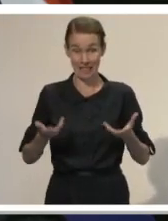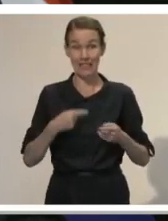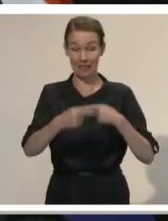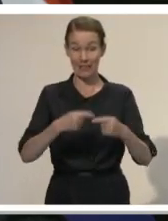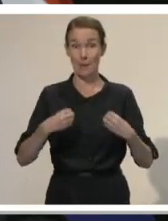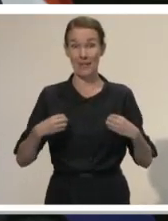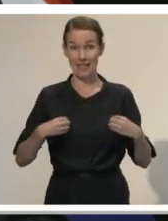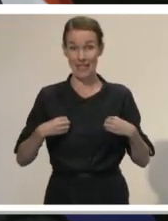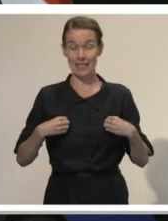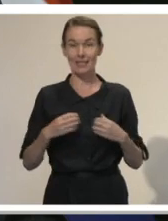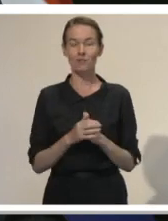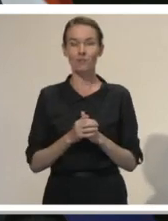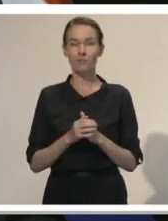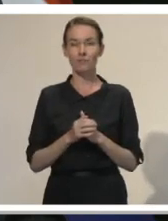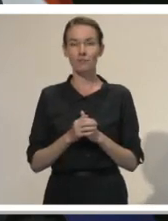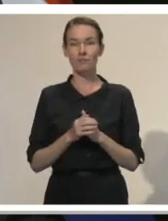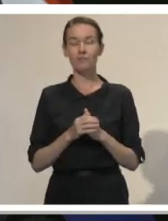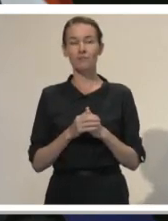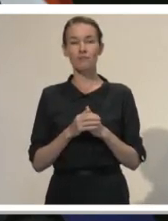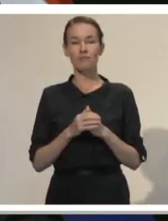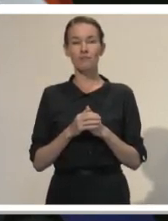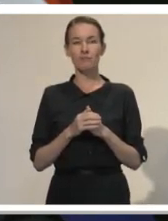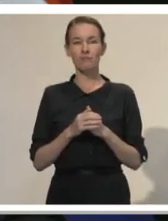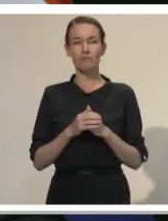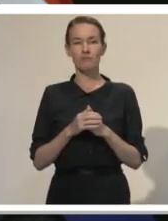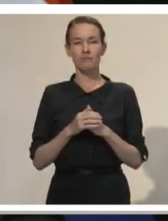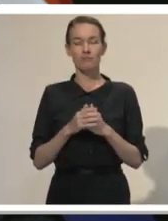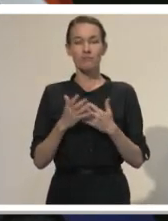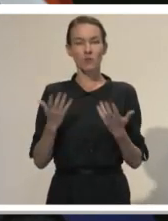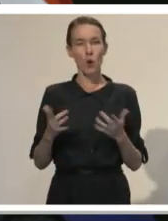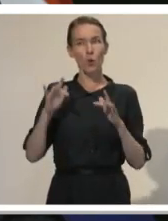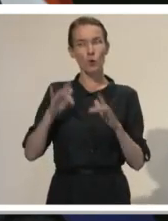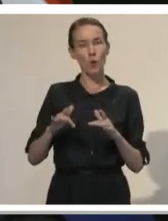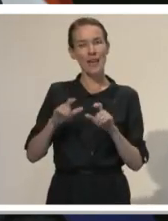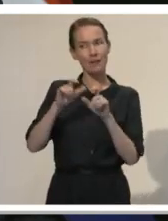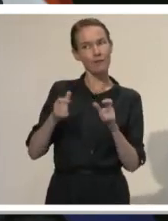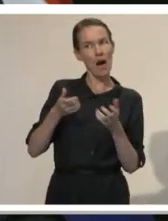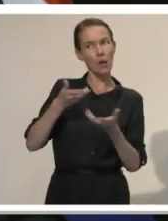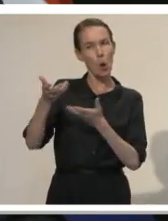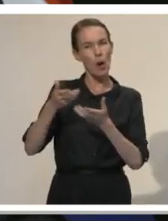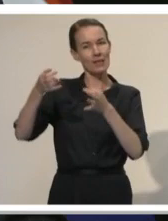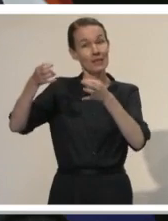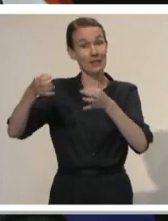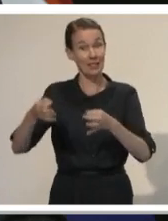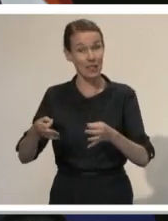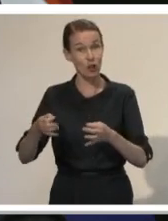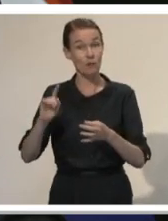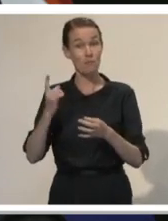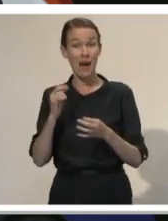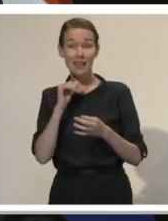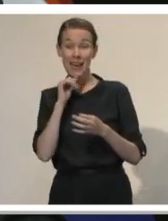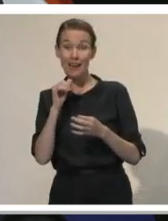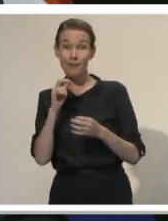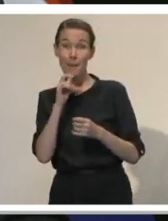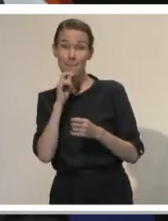while we are yet to have the conversation with the powers that be, I think if we're dealing with structural issues with the